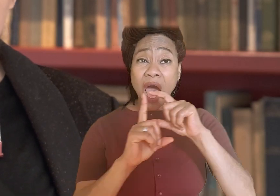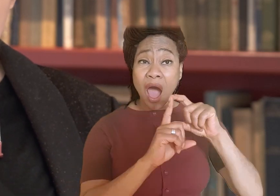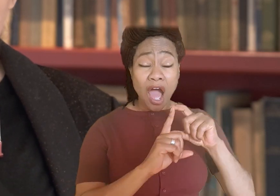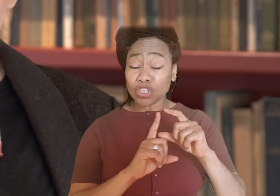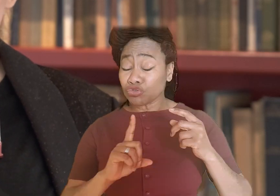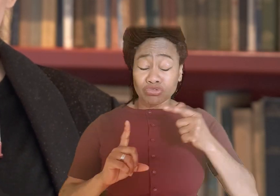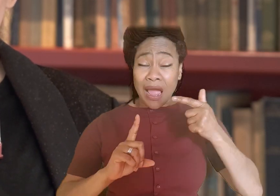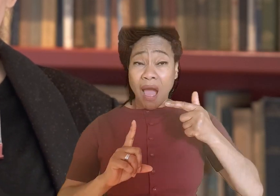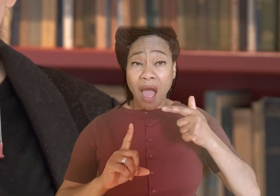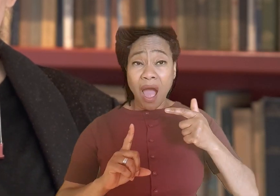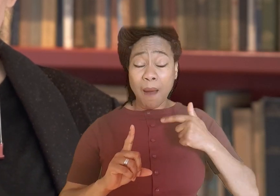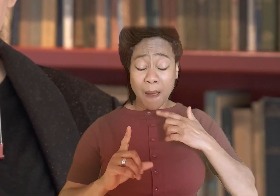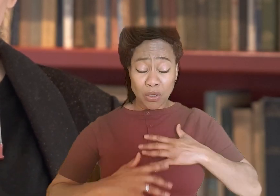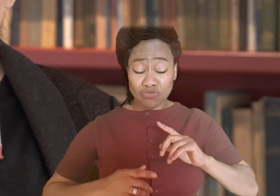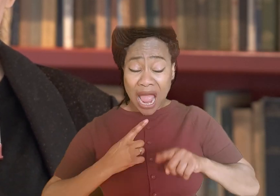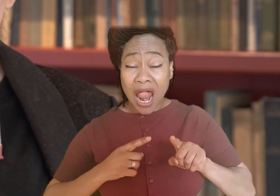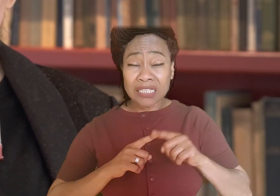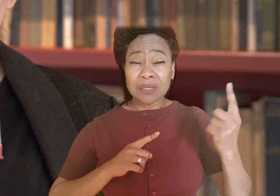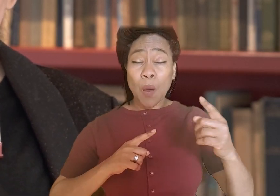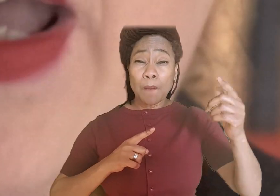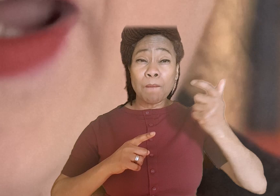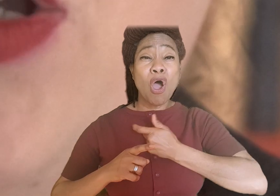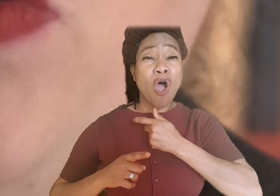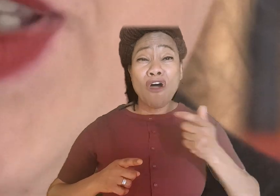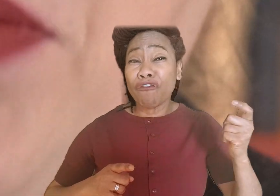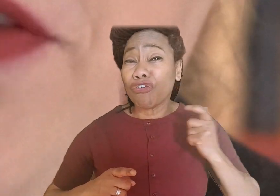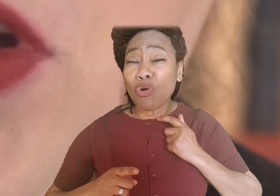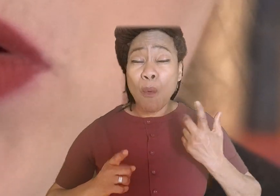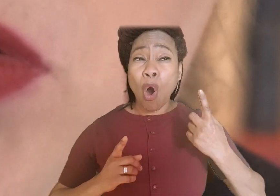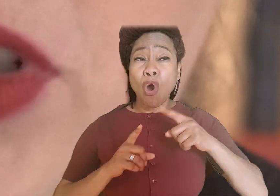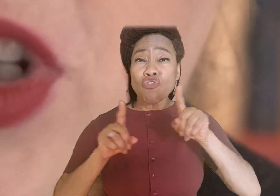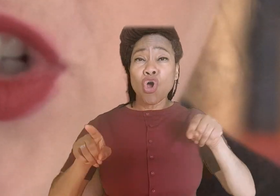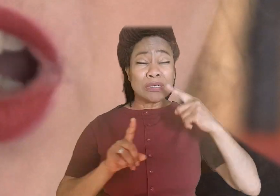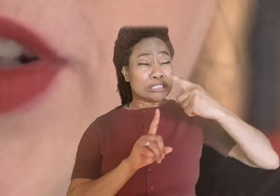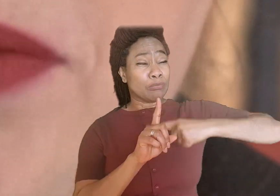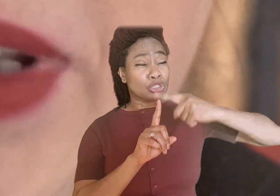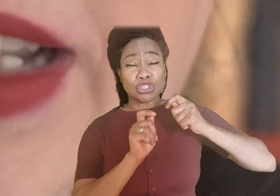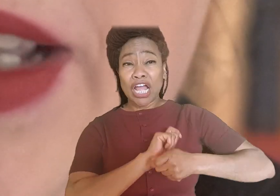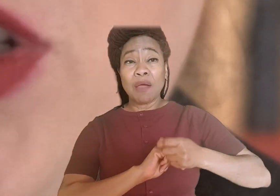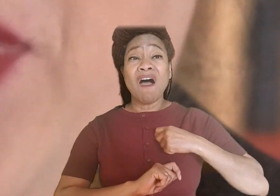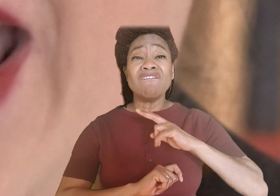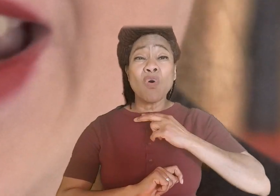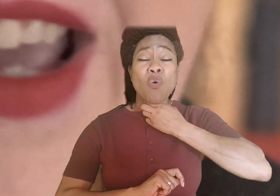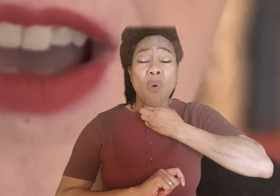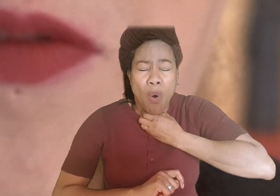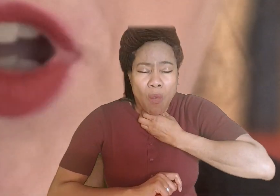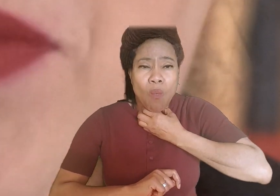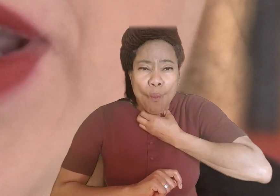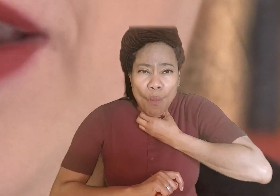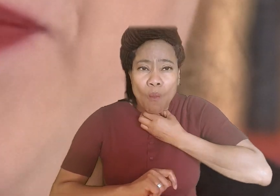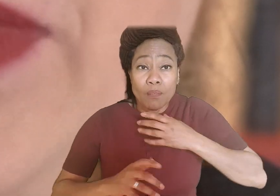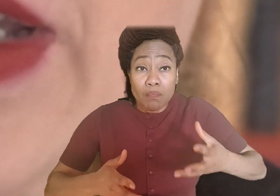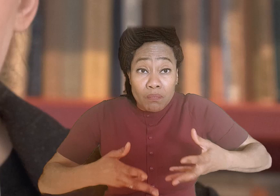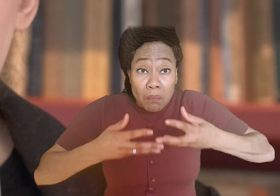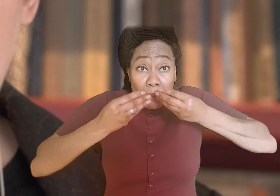small triggers like someone's perfume or a temperature change, and it causes my vocal cords to shut completely, stopping any air from